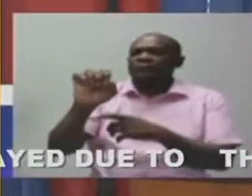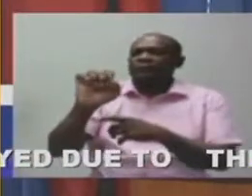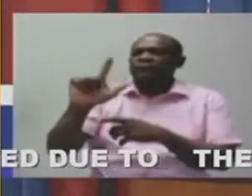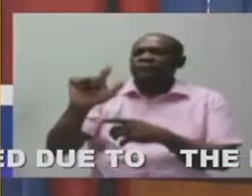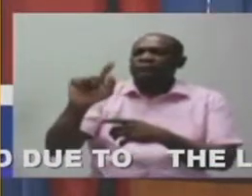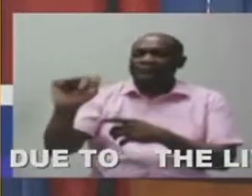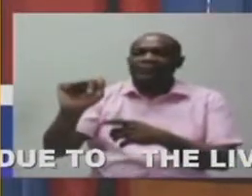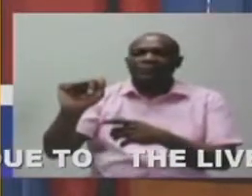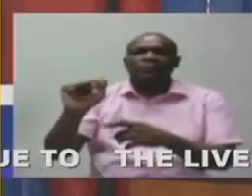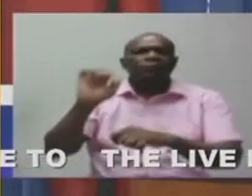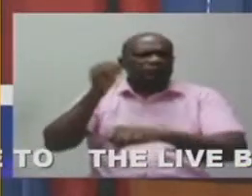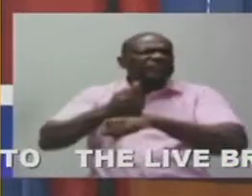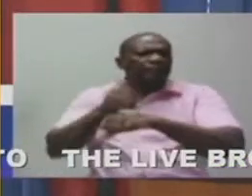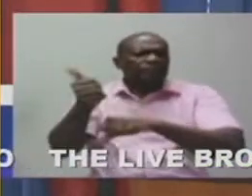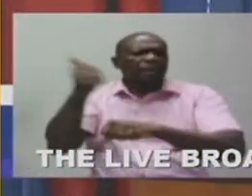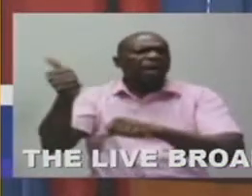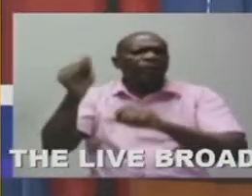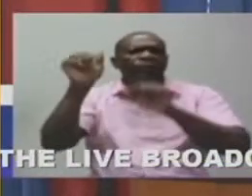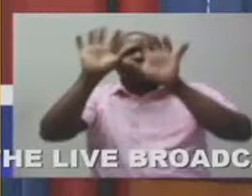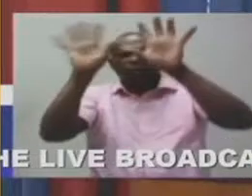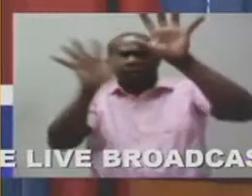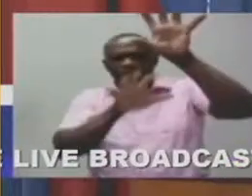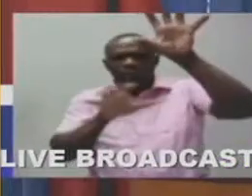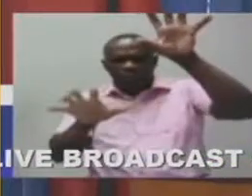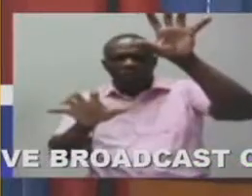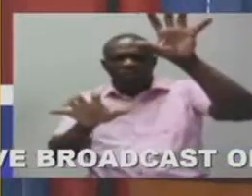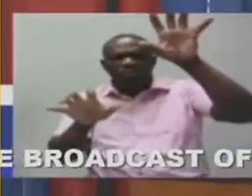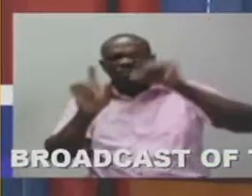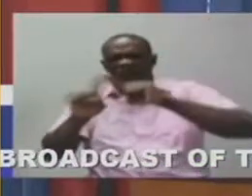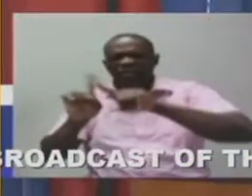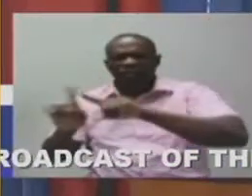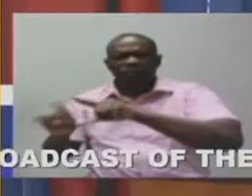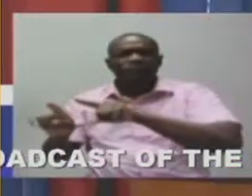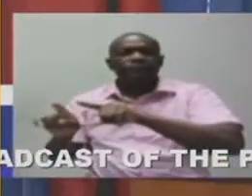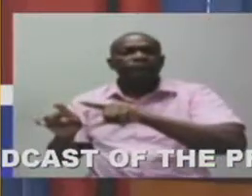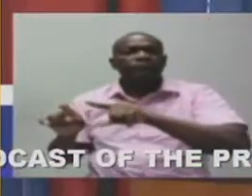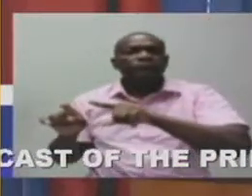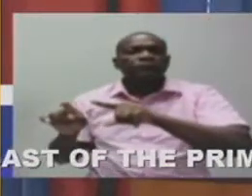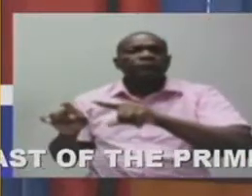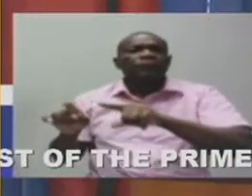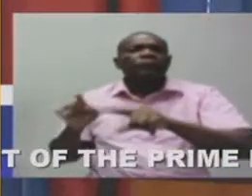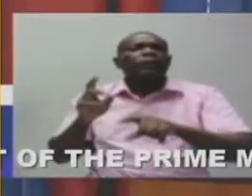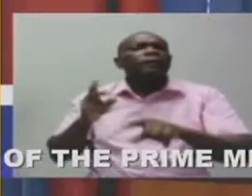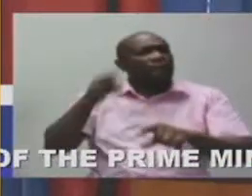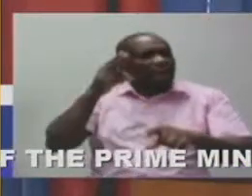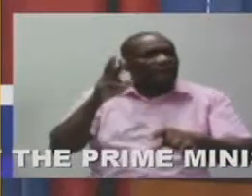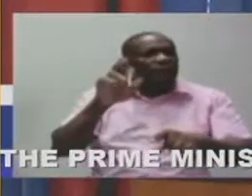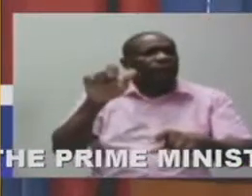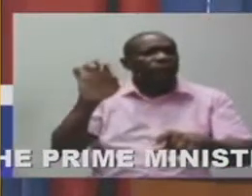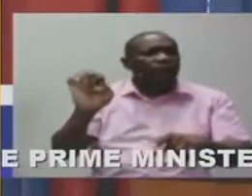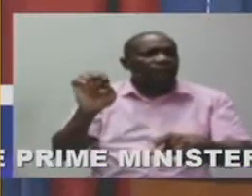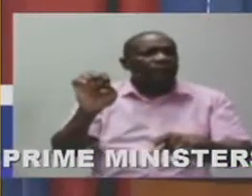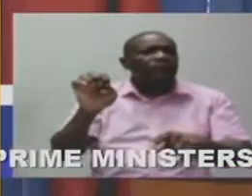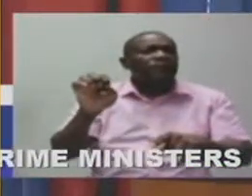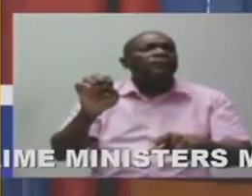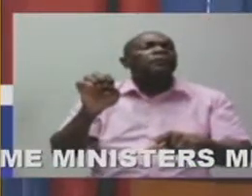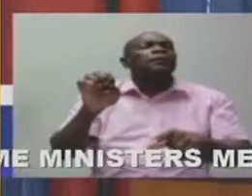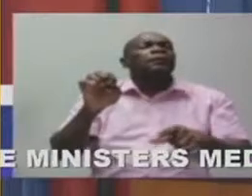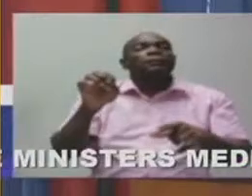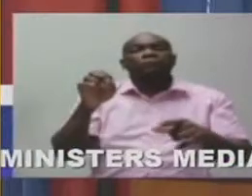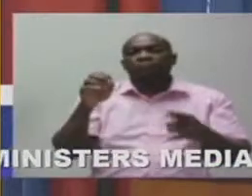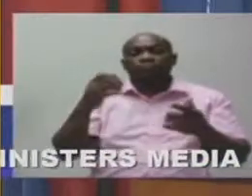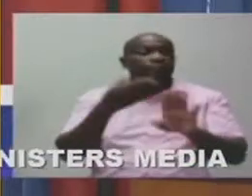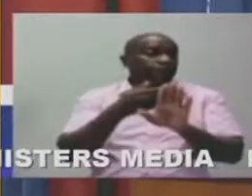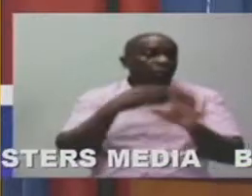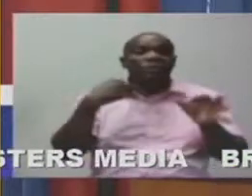Dr. Paris Ram, and others would have emphasized the higher rates of infectivity and clinical severity. At this